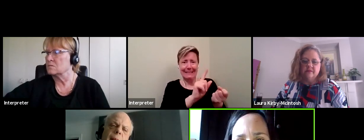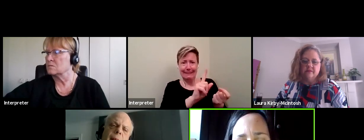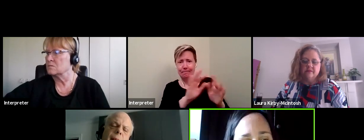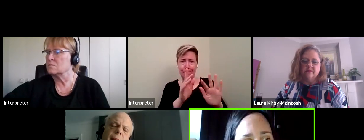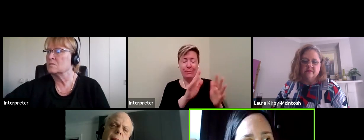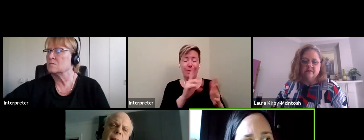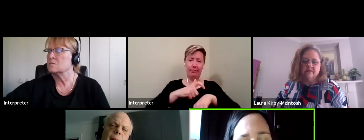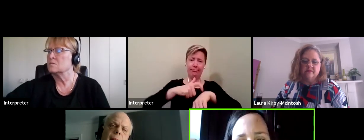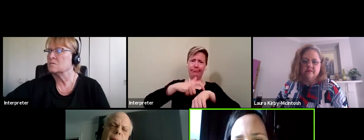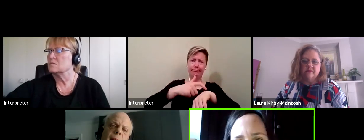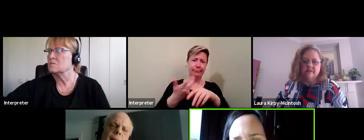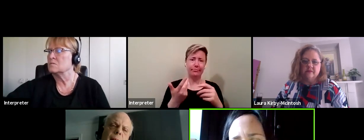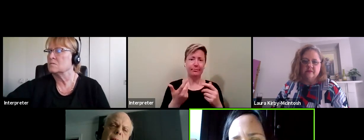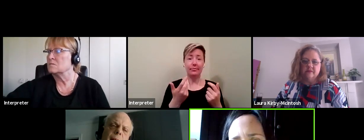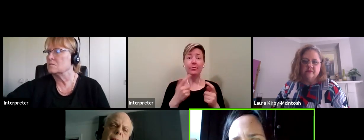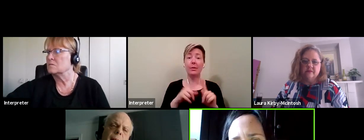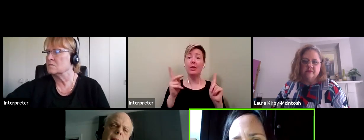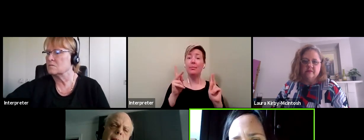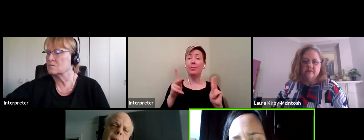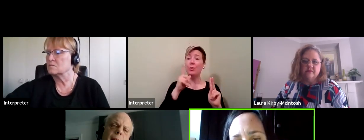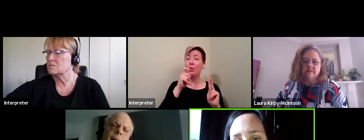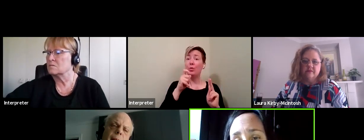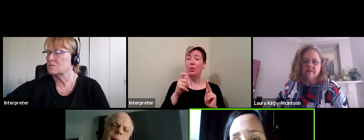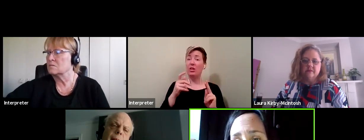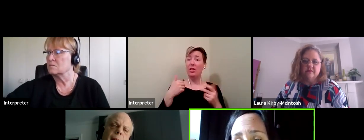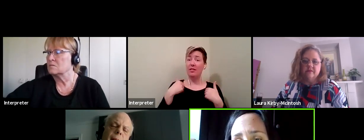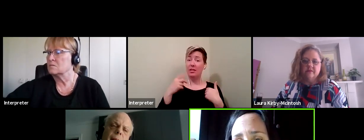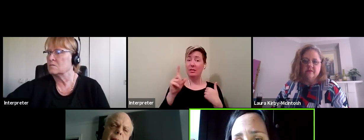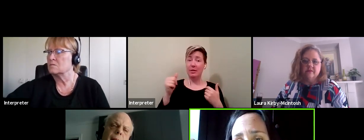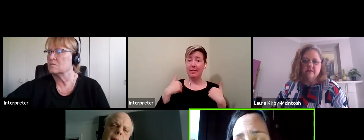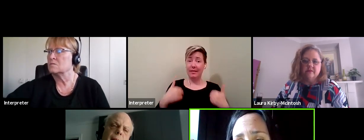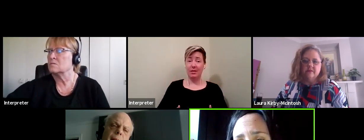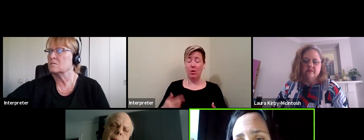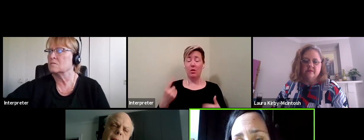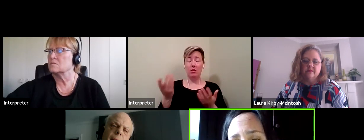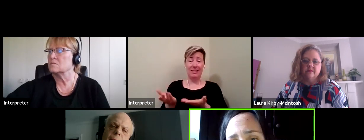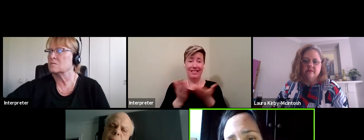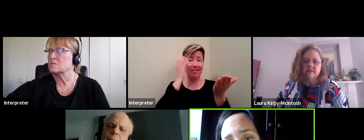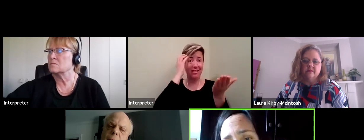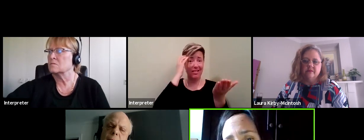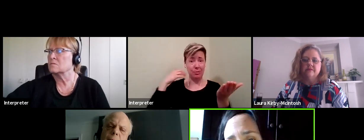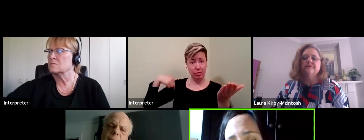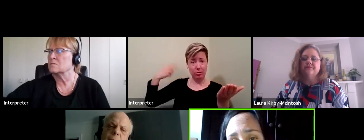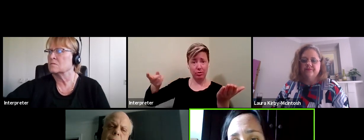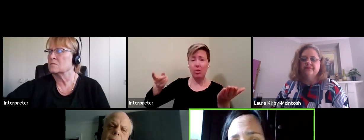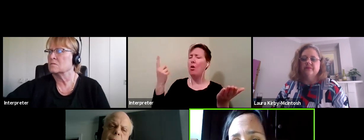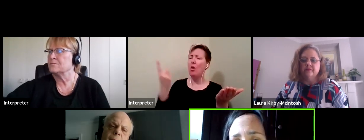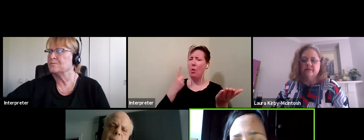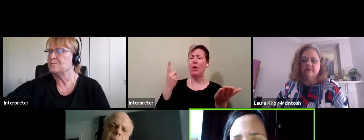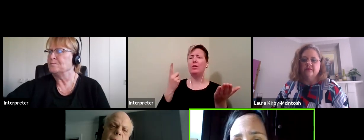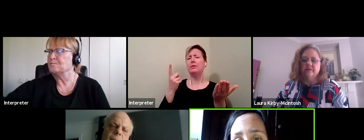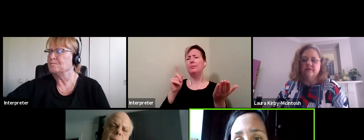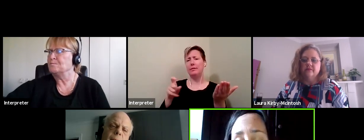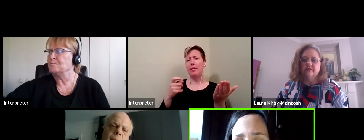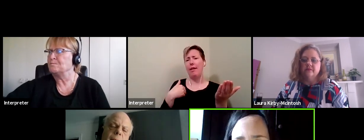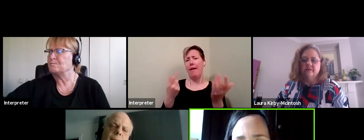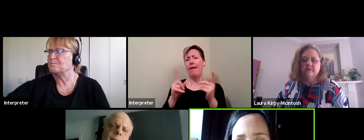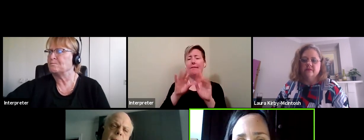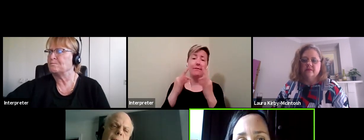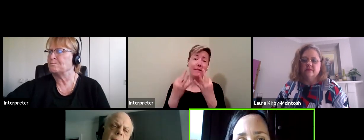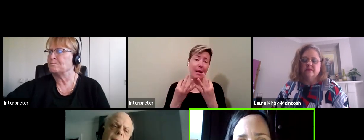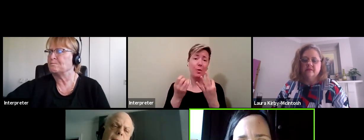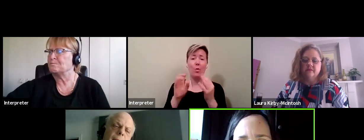in the community with physical disabilities who go into hospital arrange to have family members and attendants come in to help them when they go into the hospital